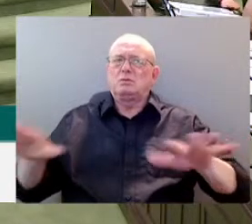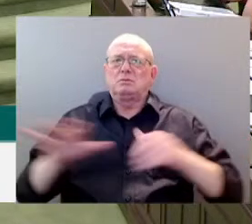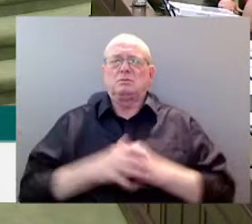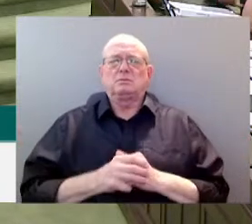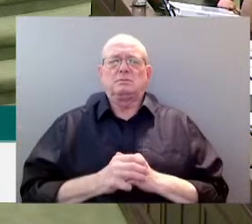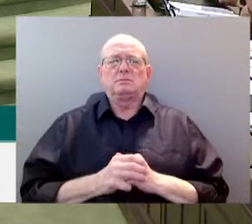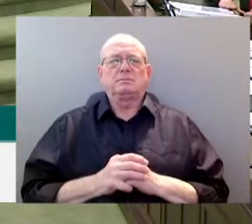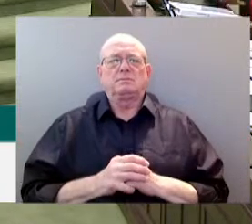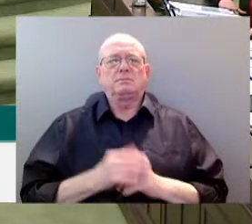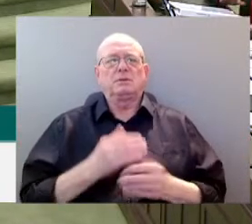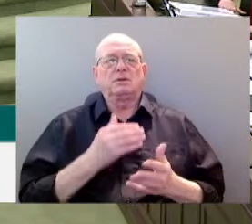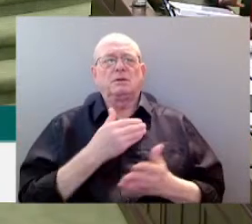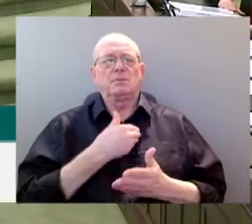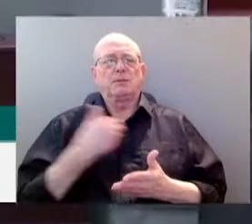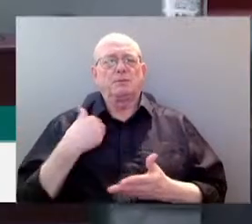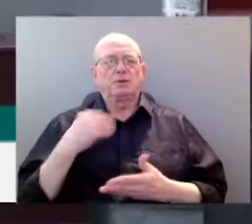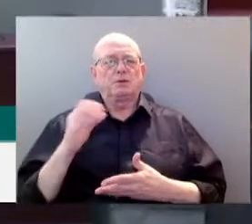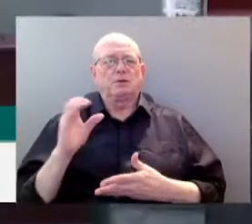is